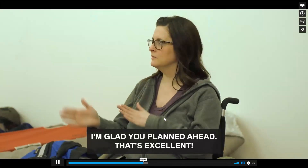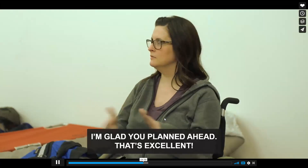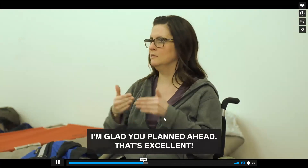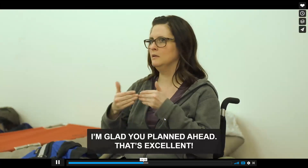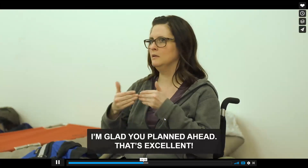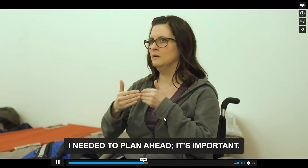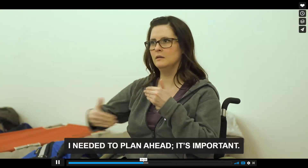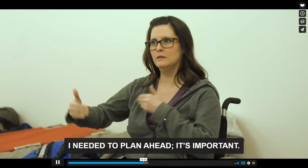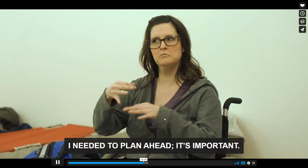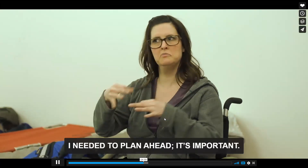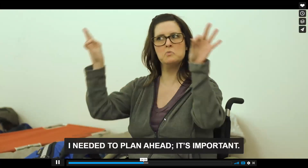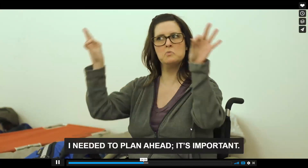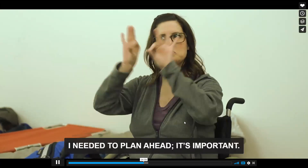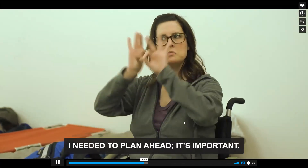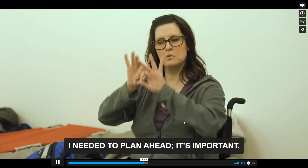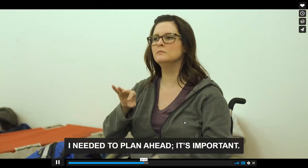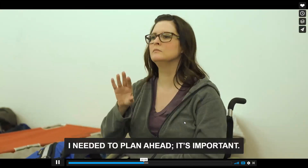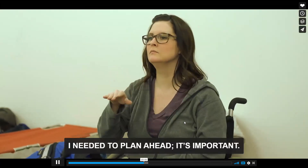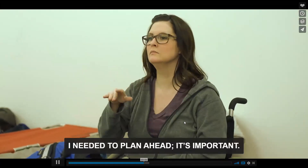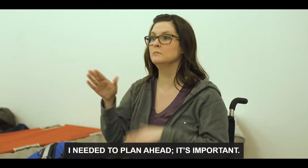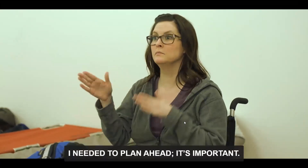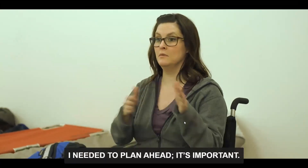I needed to plan ahead. It's important.